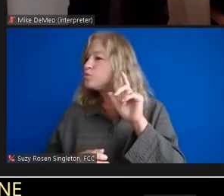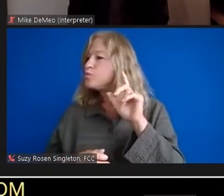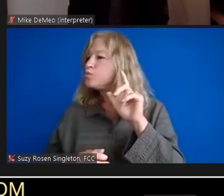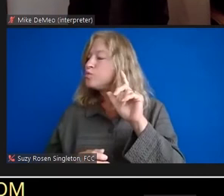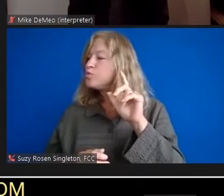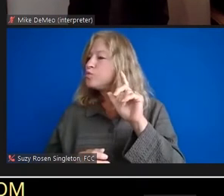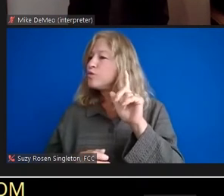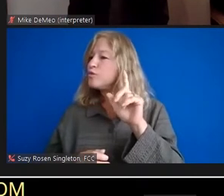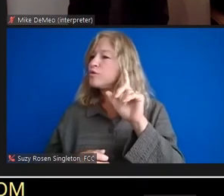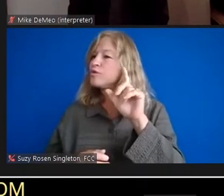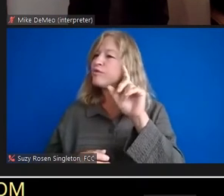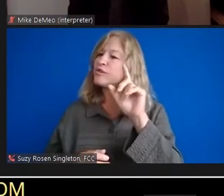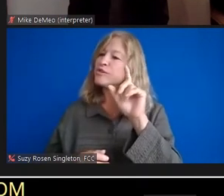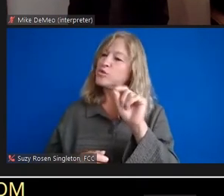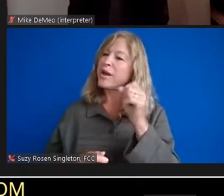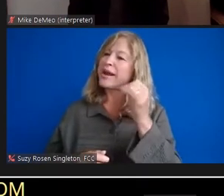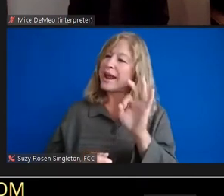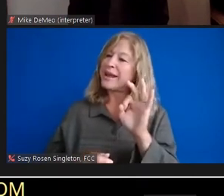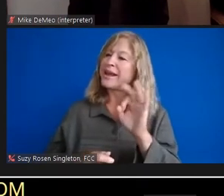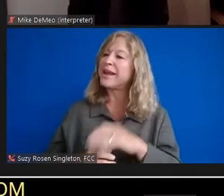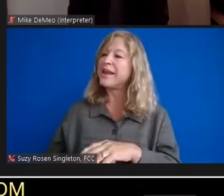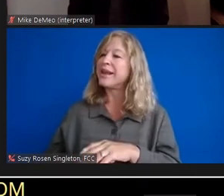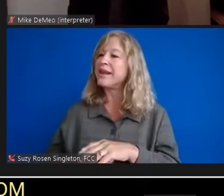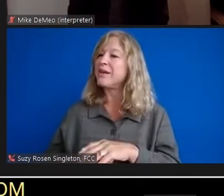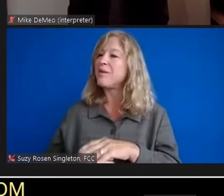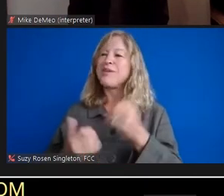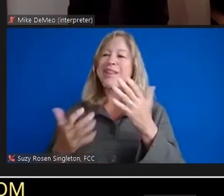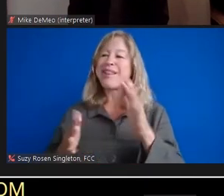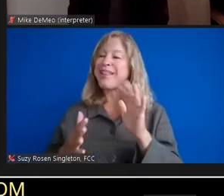By December 31st of